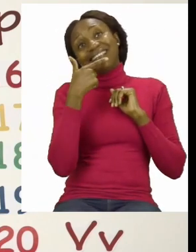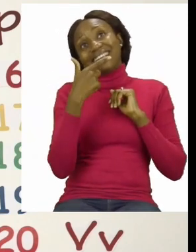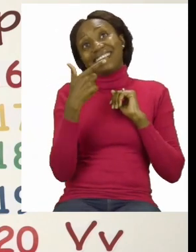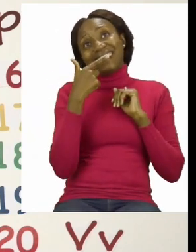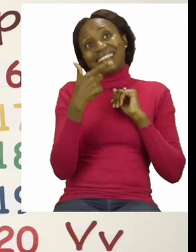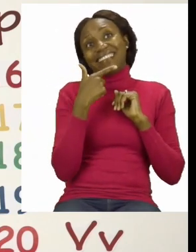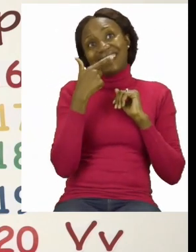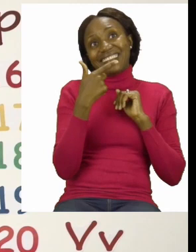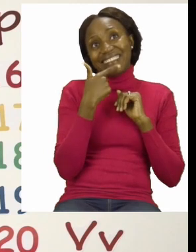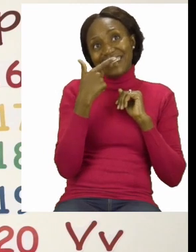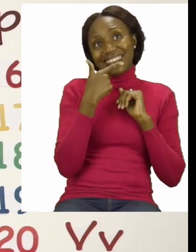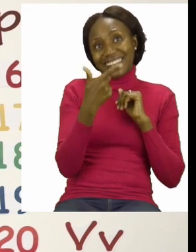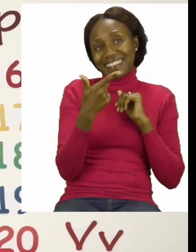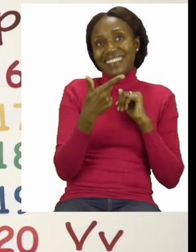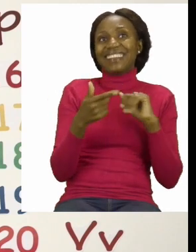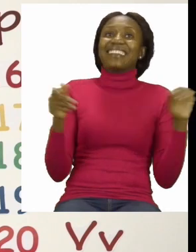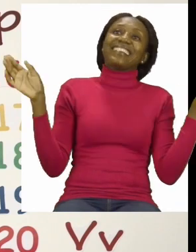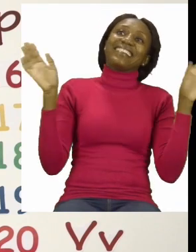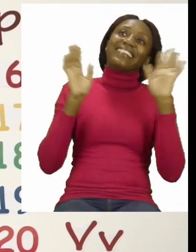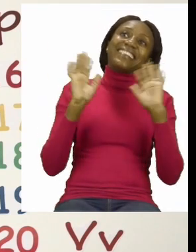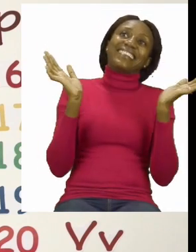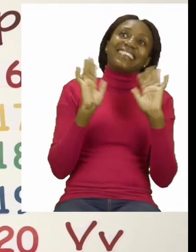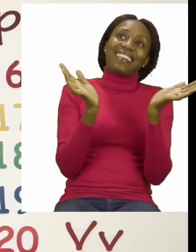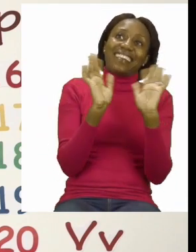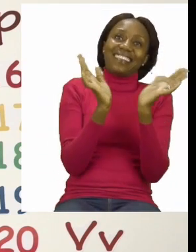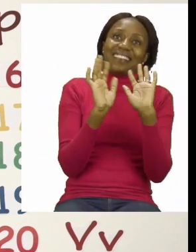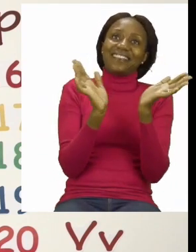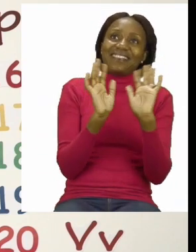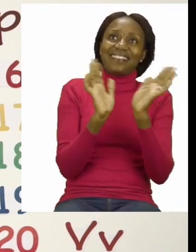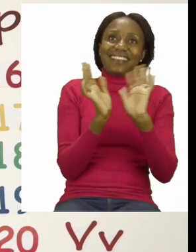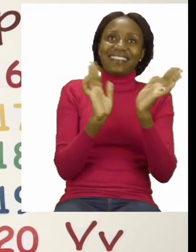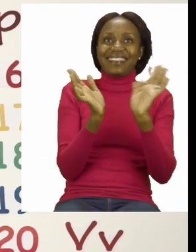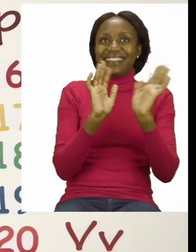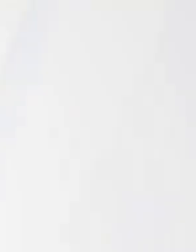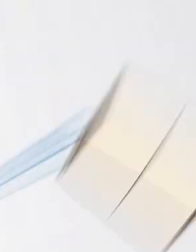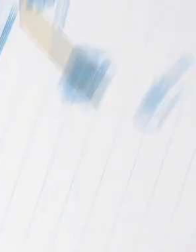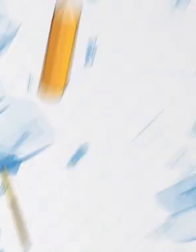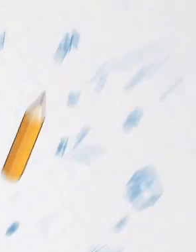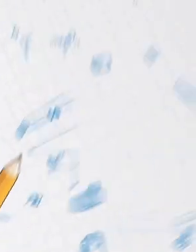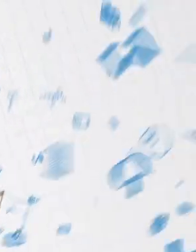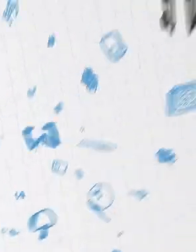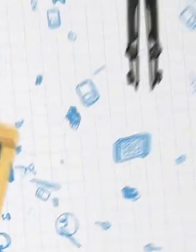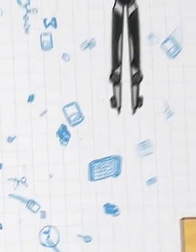us and goodbye.